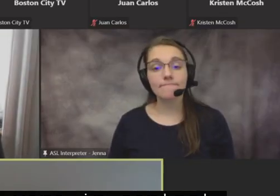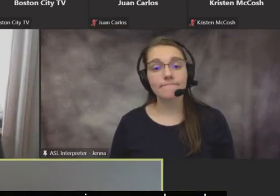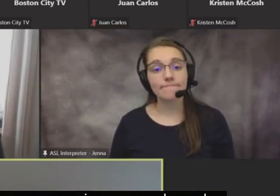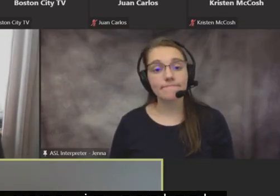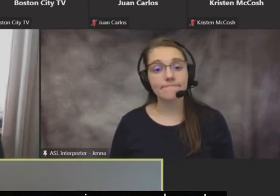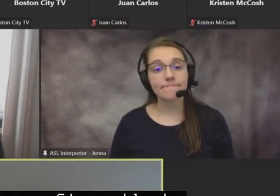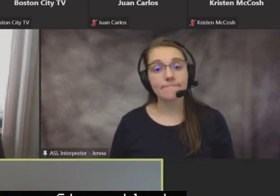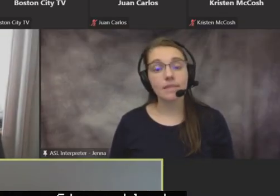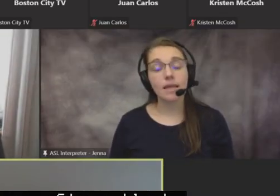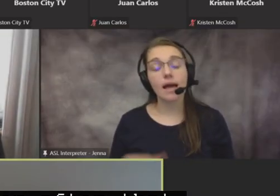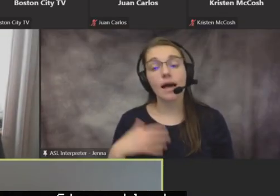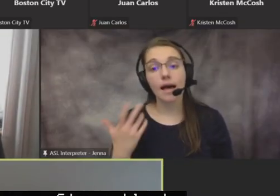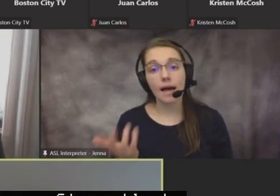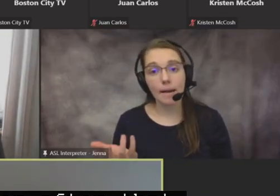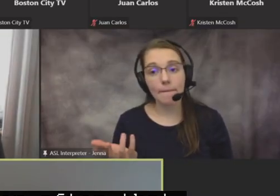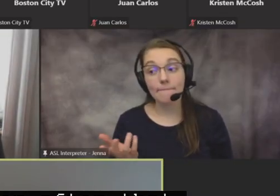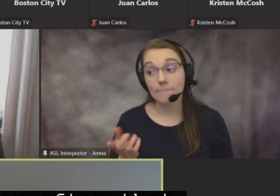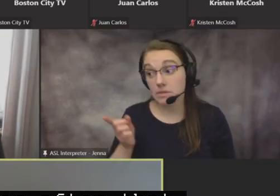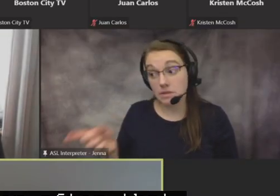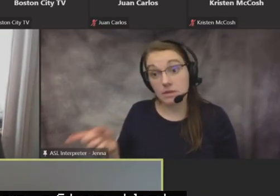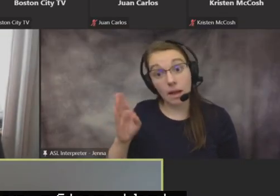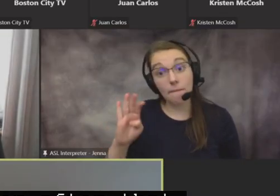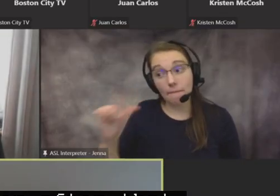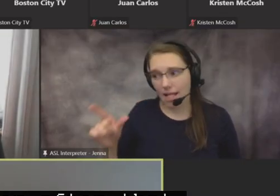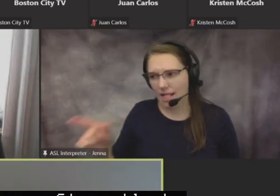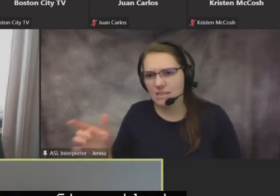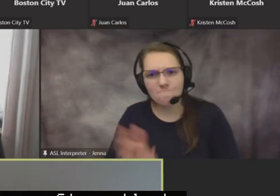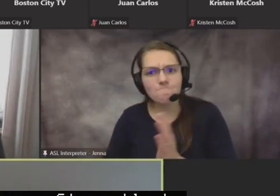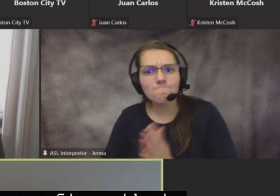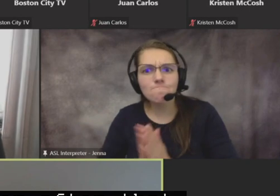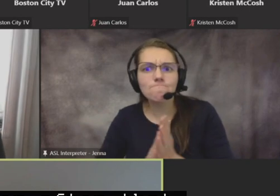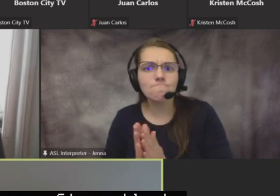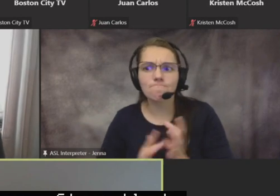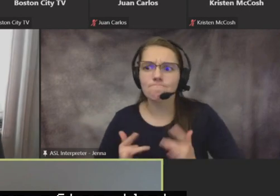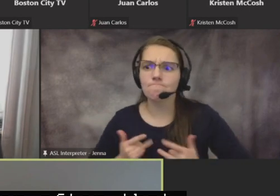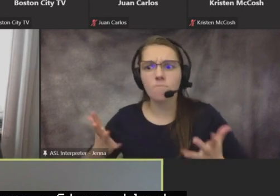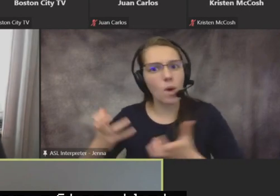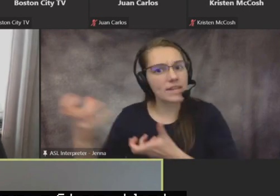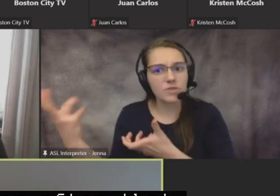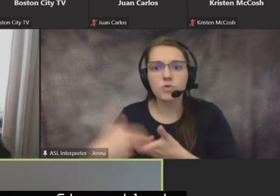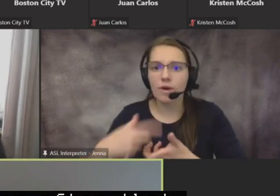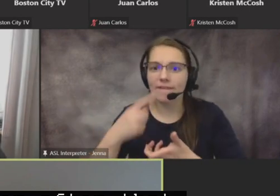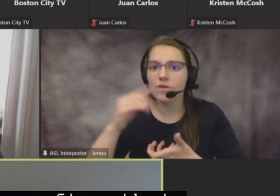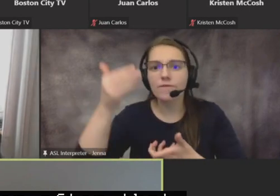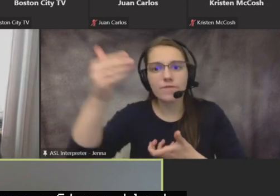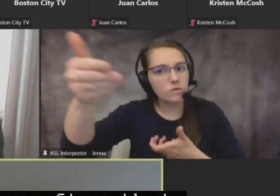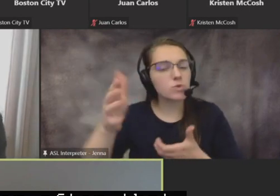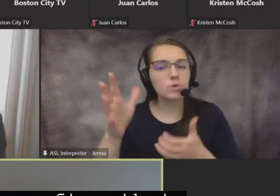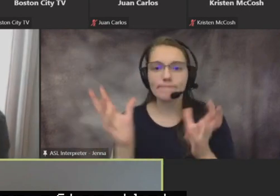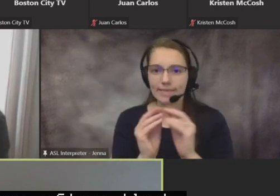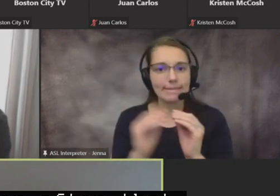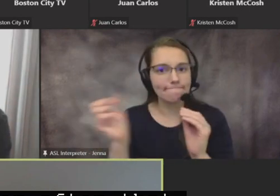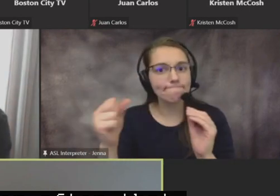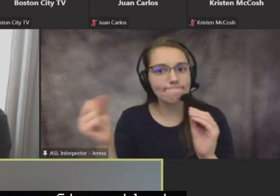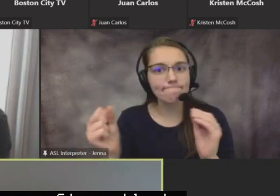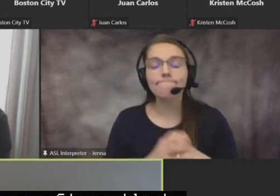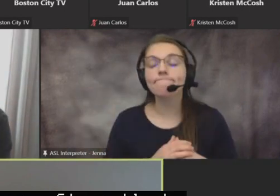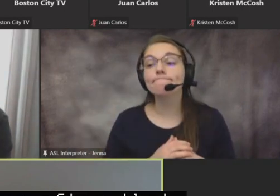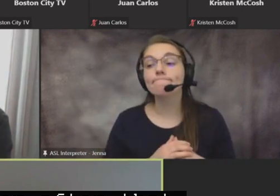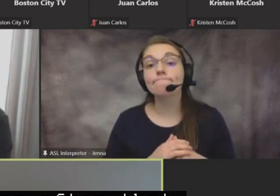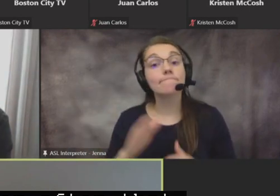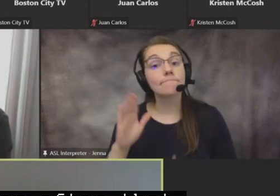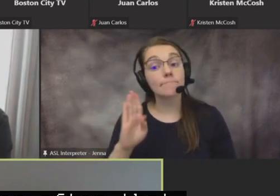and he's very enthusiastic about coming to a future meeting, and he thought about